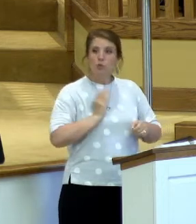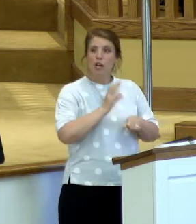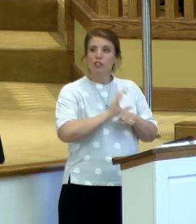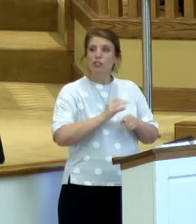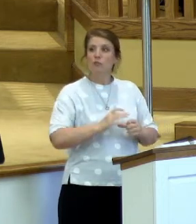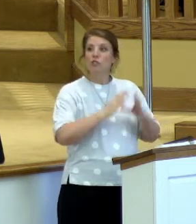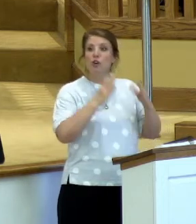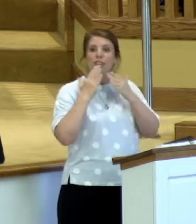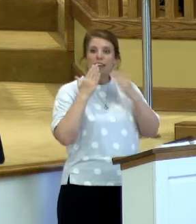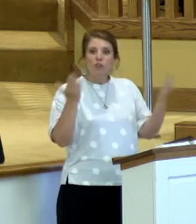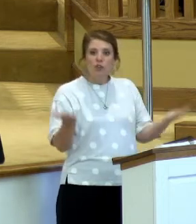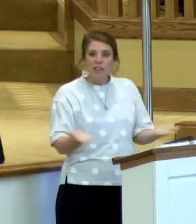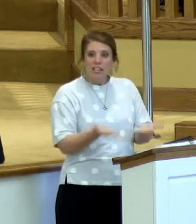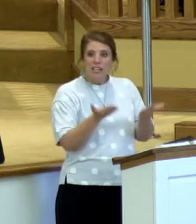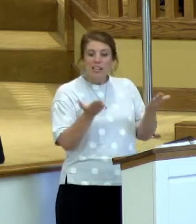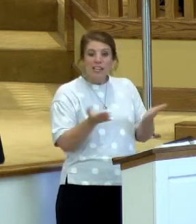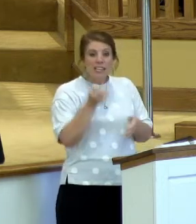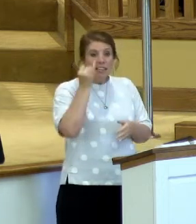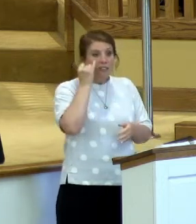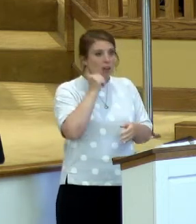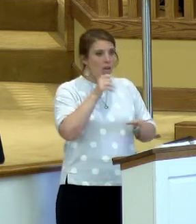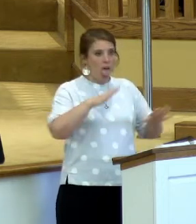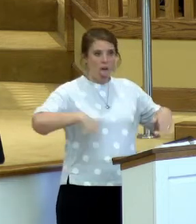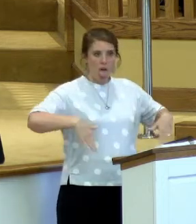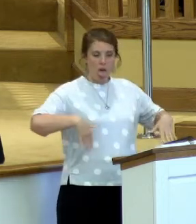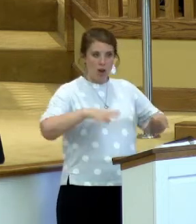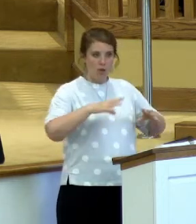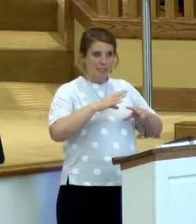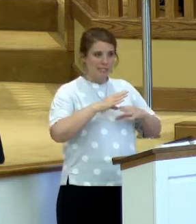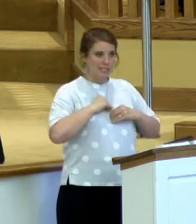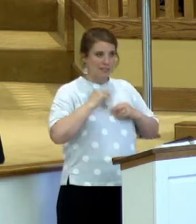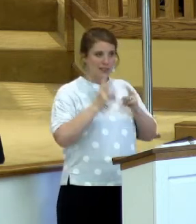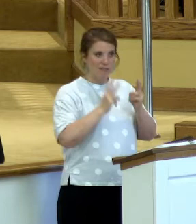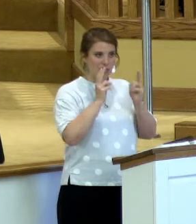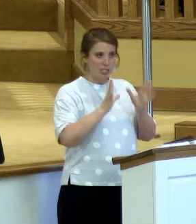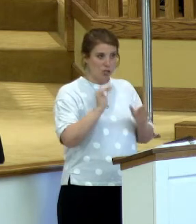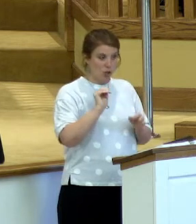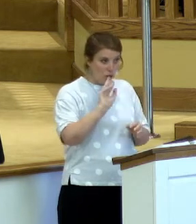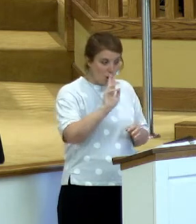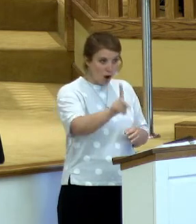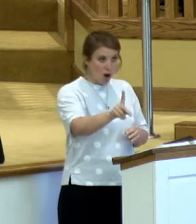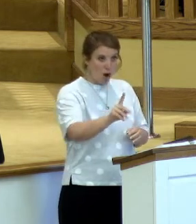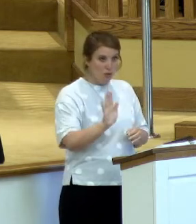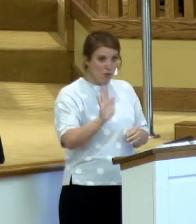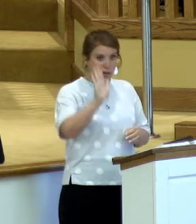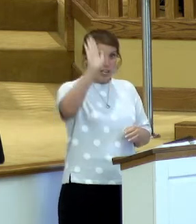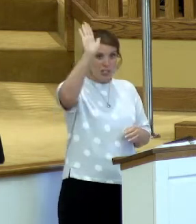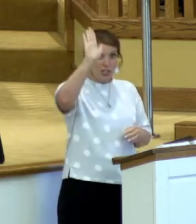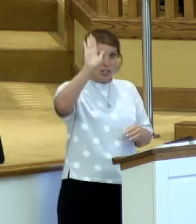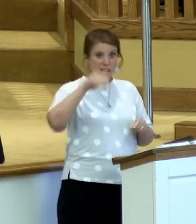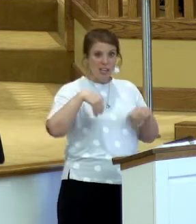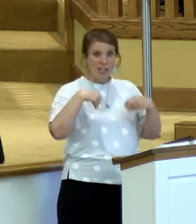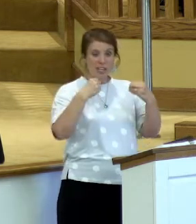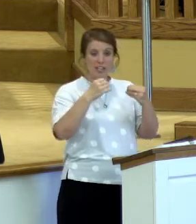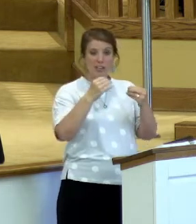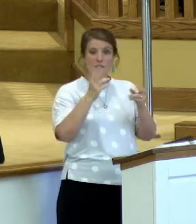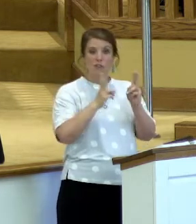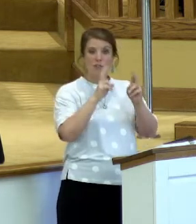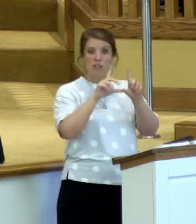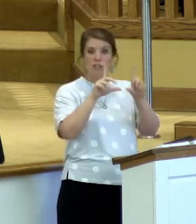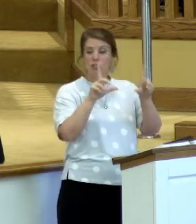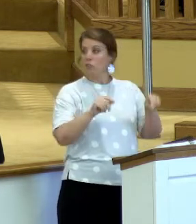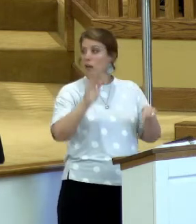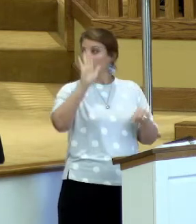church. We're so thankful that you're here. And if you have not received a visitor card, if you'll raise your hand, we'll get you one to you. Anybody like that